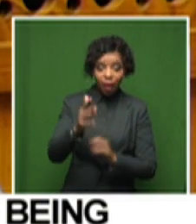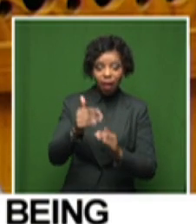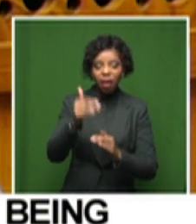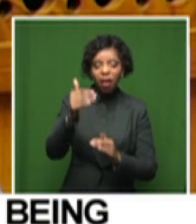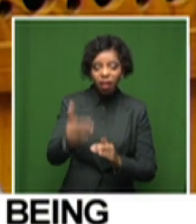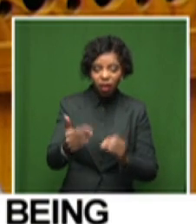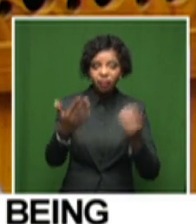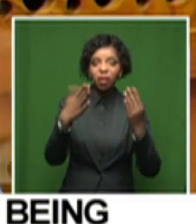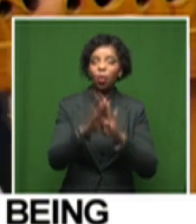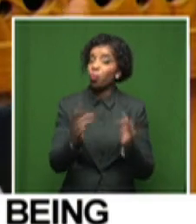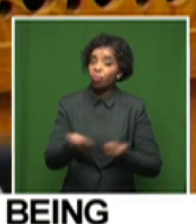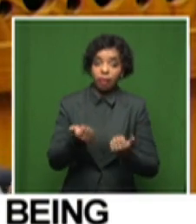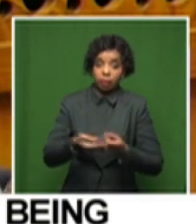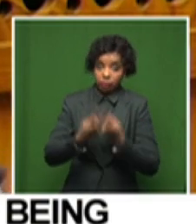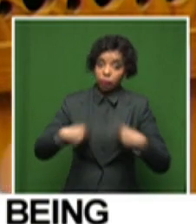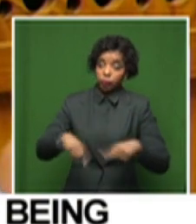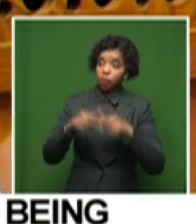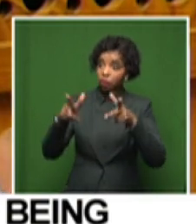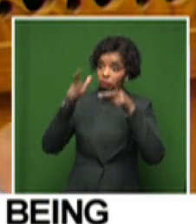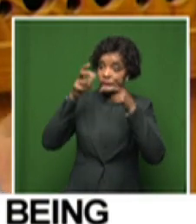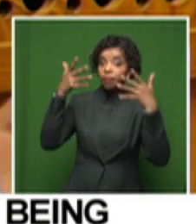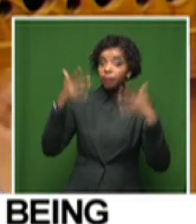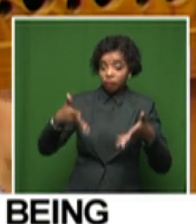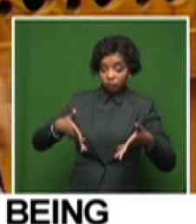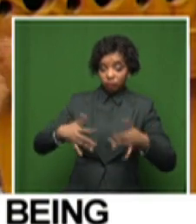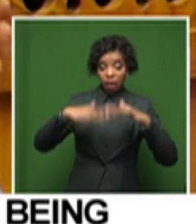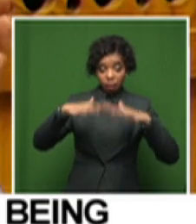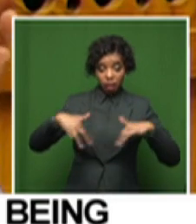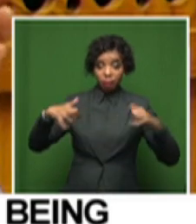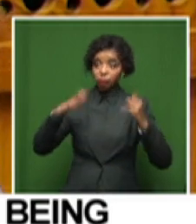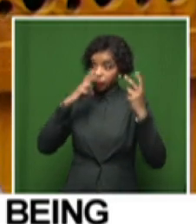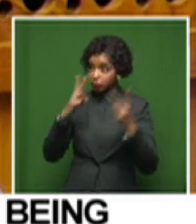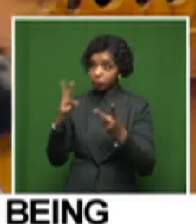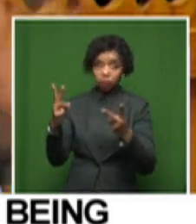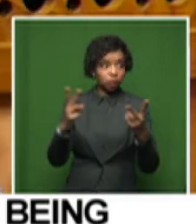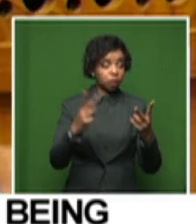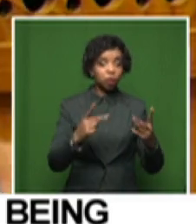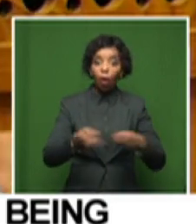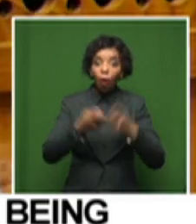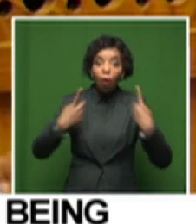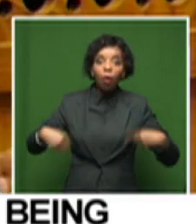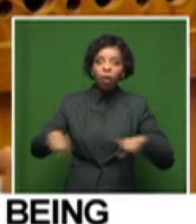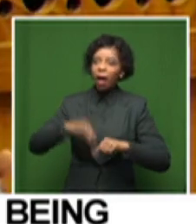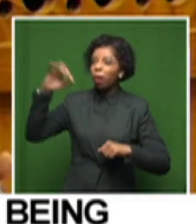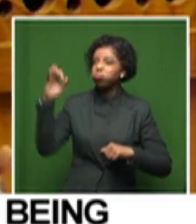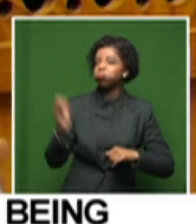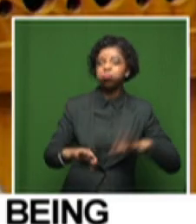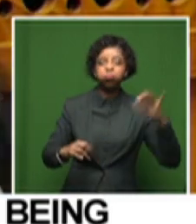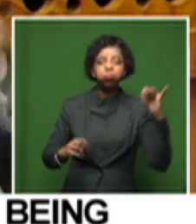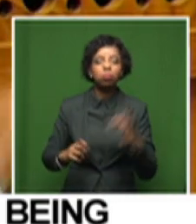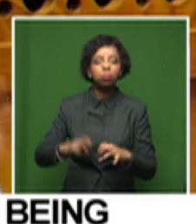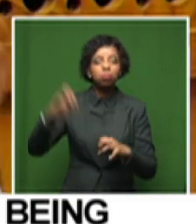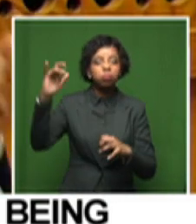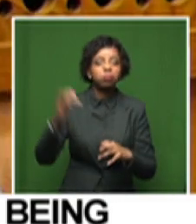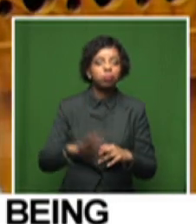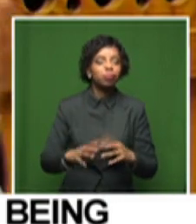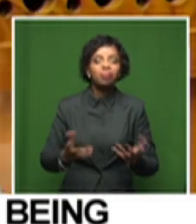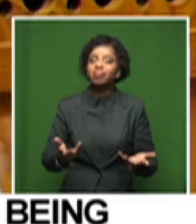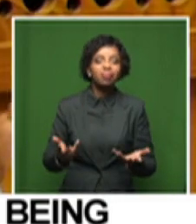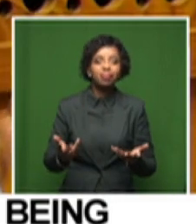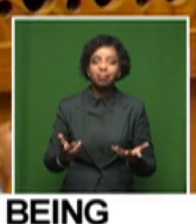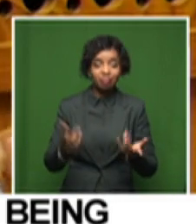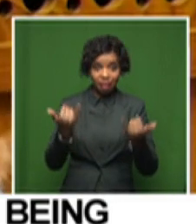already. We're seeing it here in Parliament, that we are not all here as we usually should be. It's a different